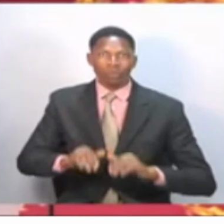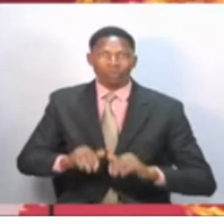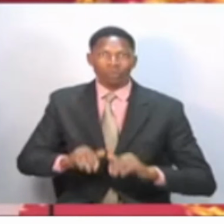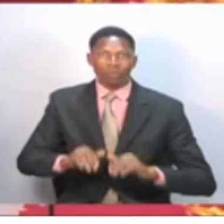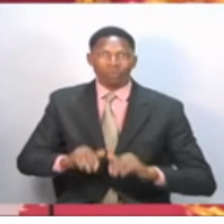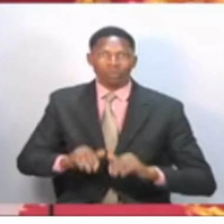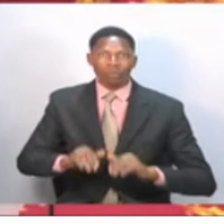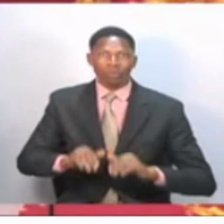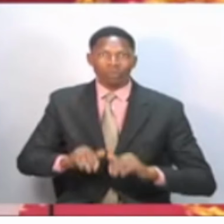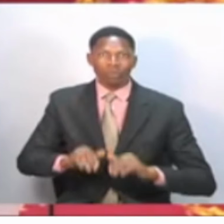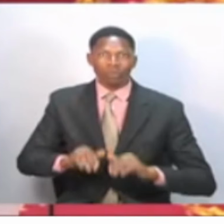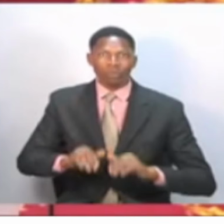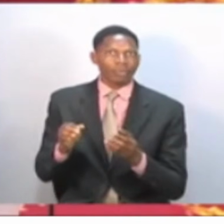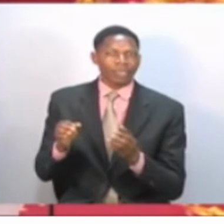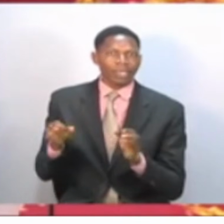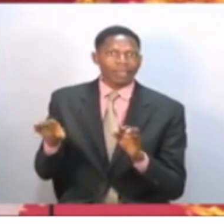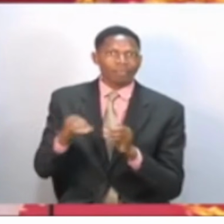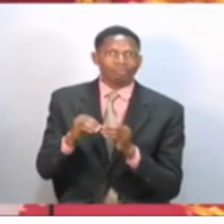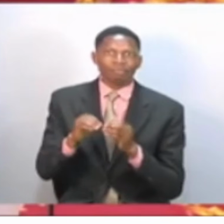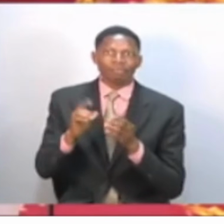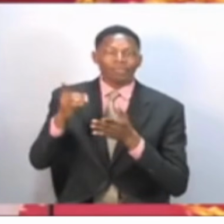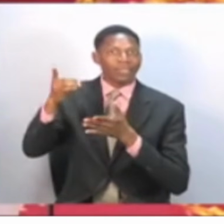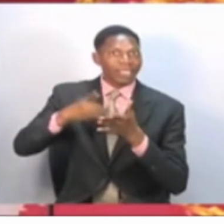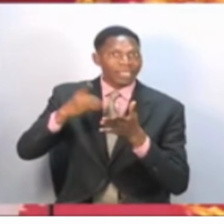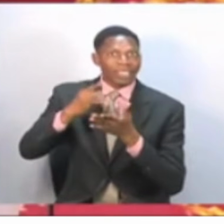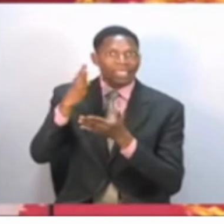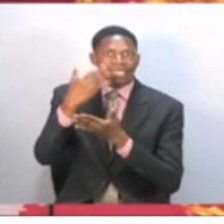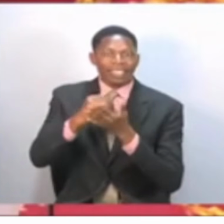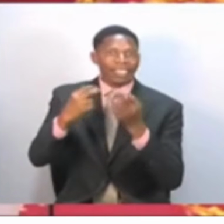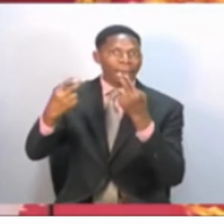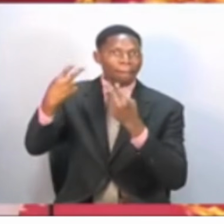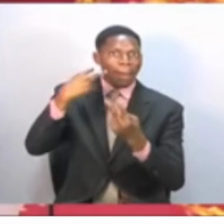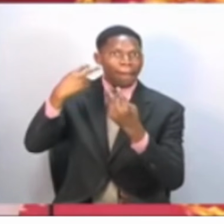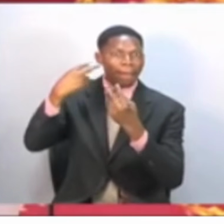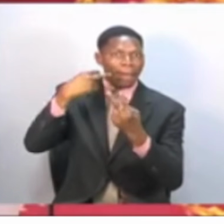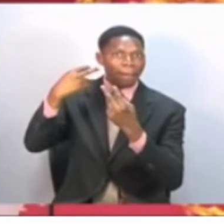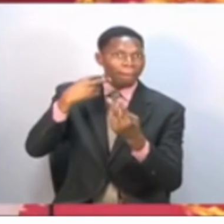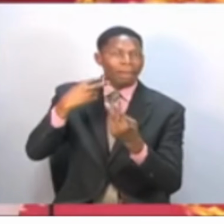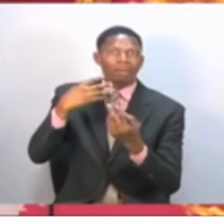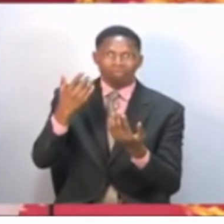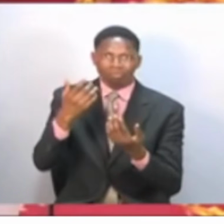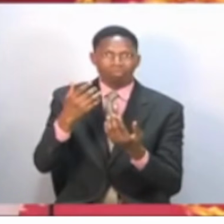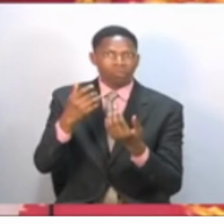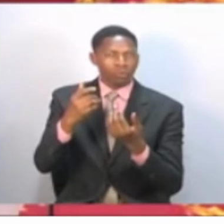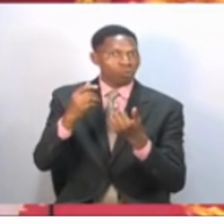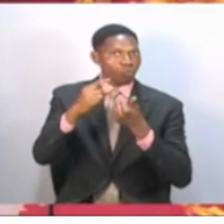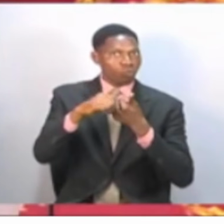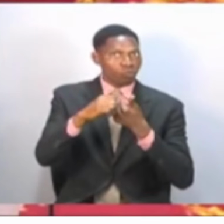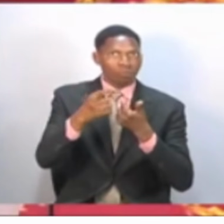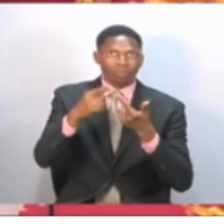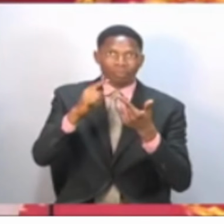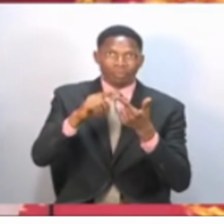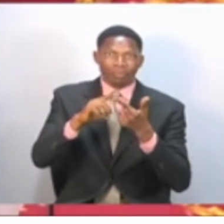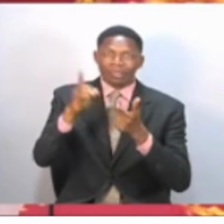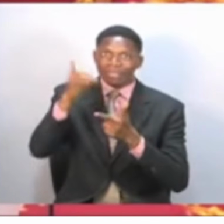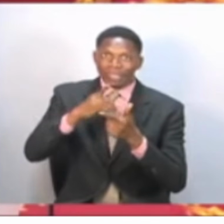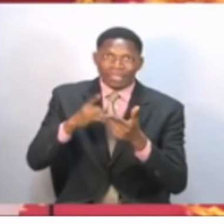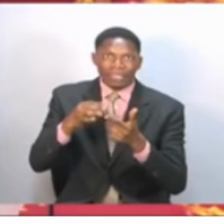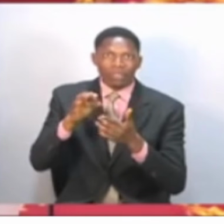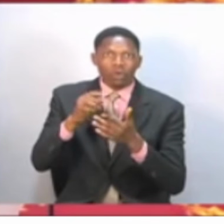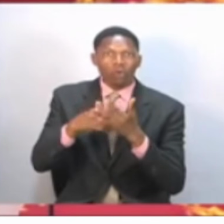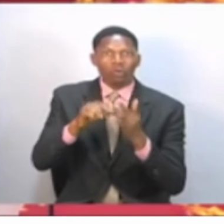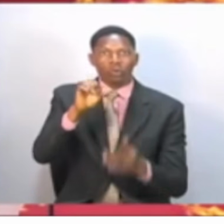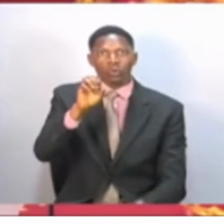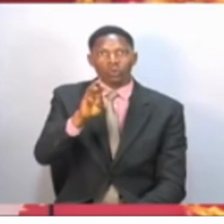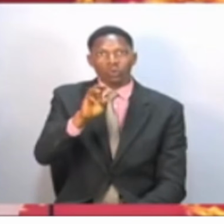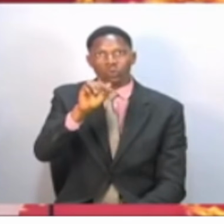projects. The design and construction of Swami Interchange and ancillary works, Phase 1. Design and construction of Swami Interchange